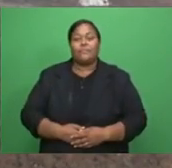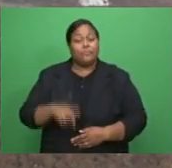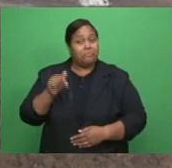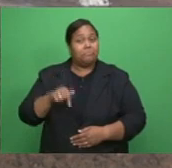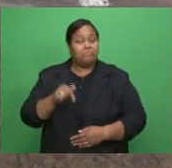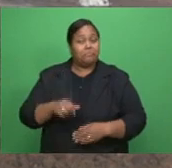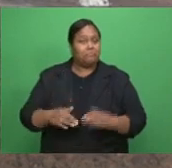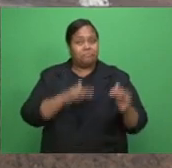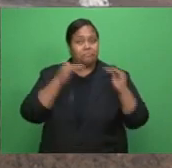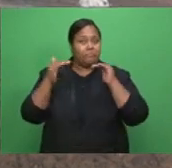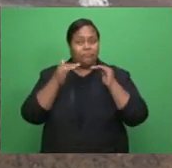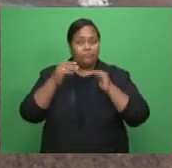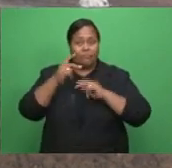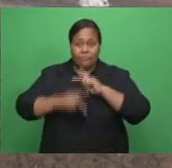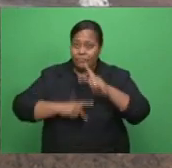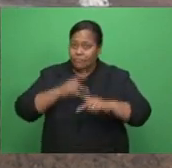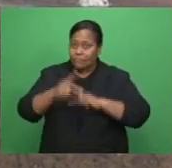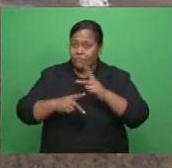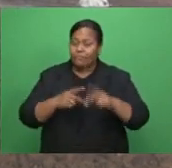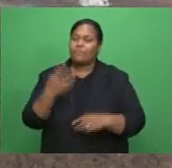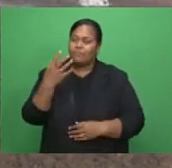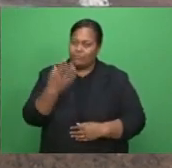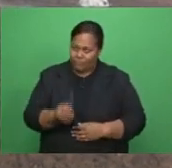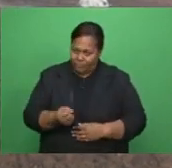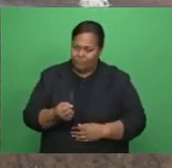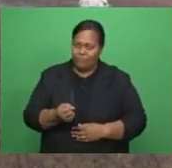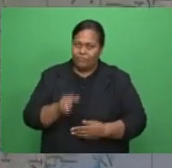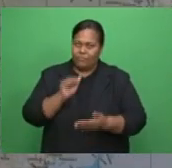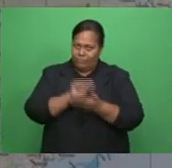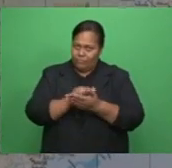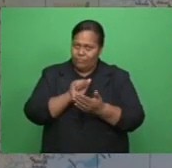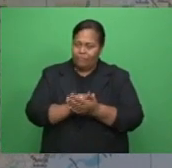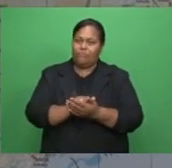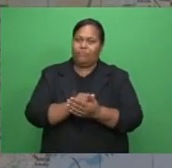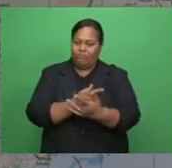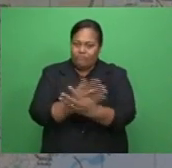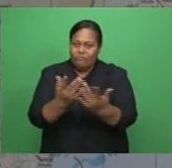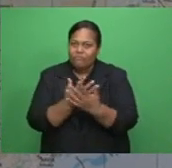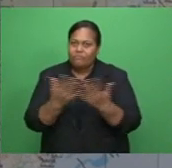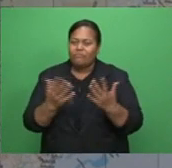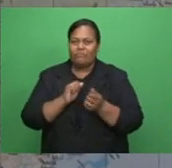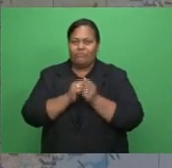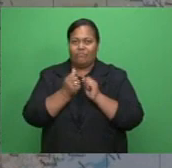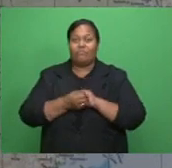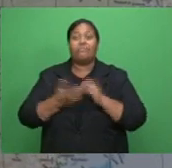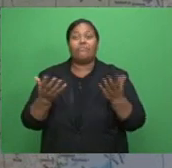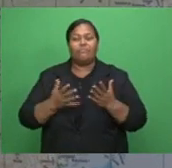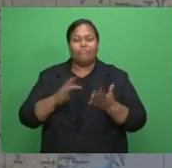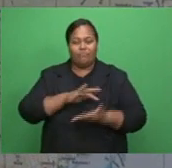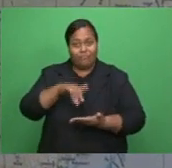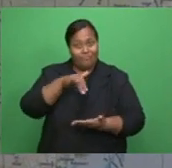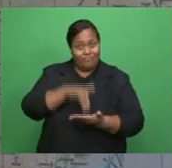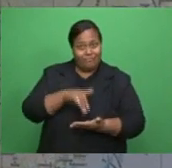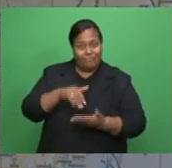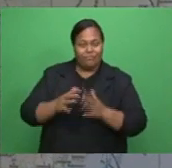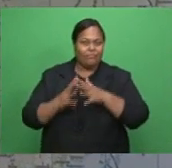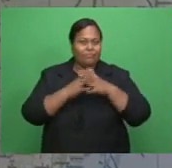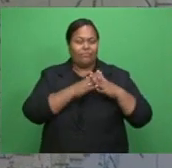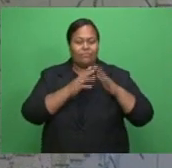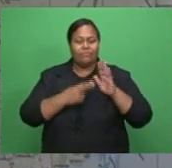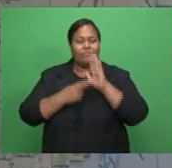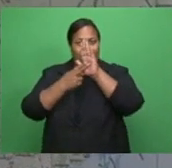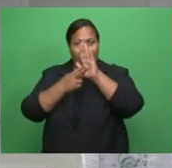process. There will be public inquiry sessions in the Central, Western and Northern